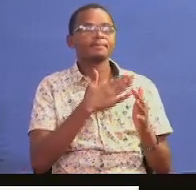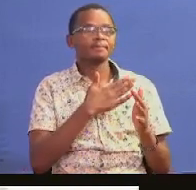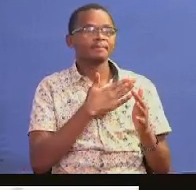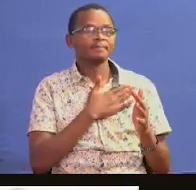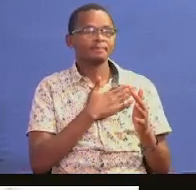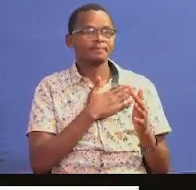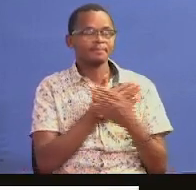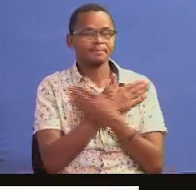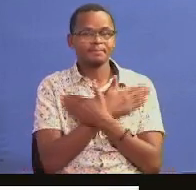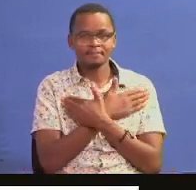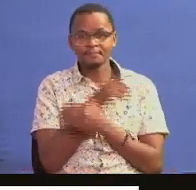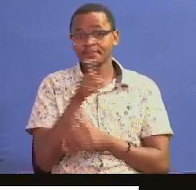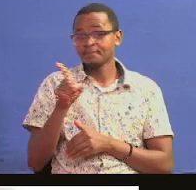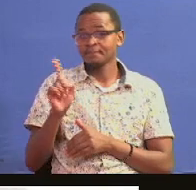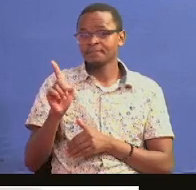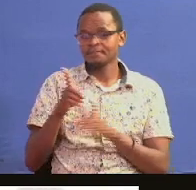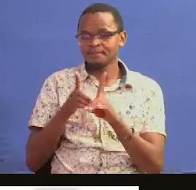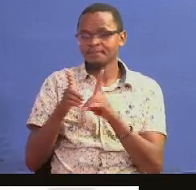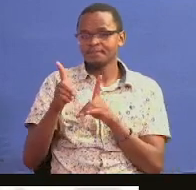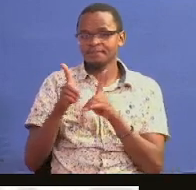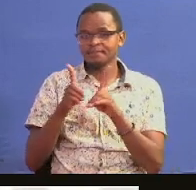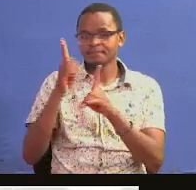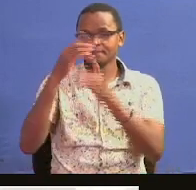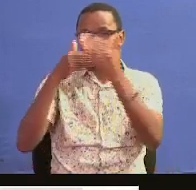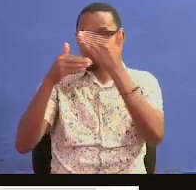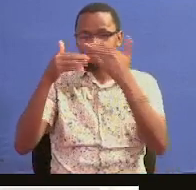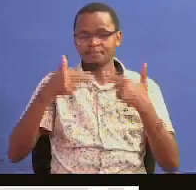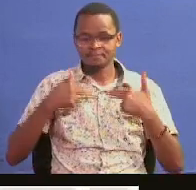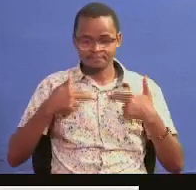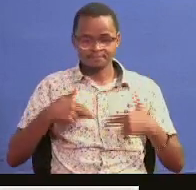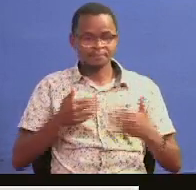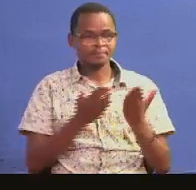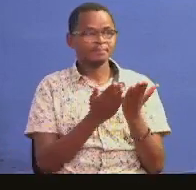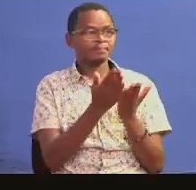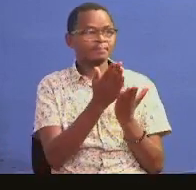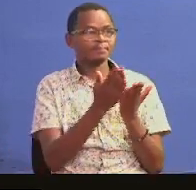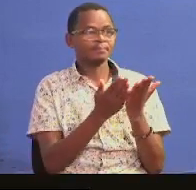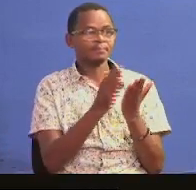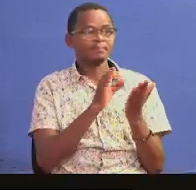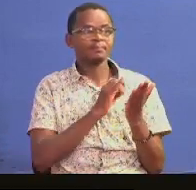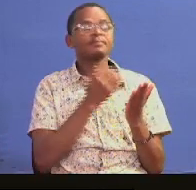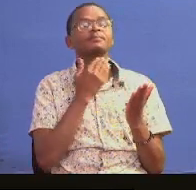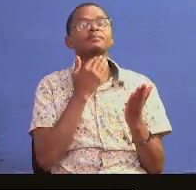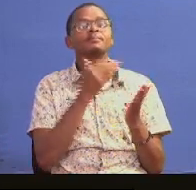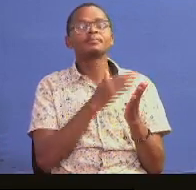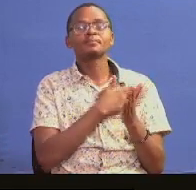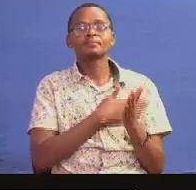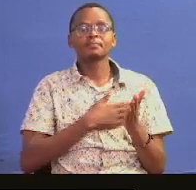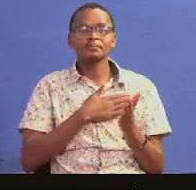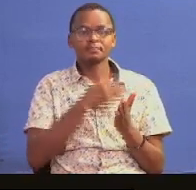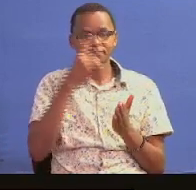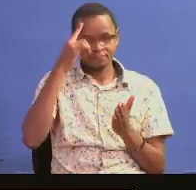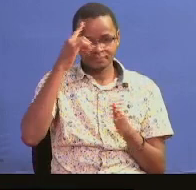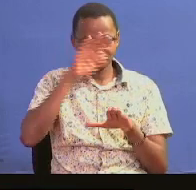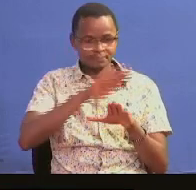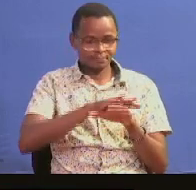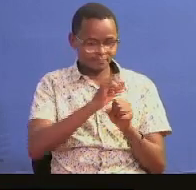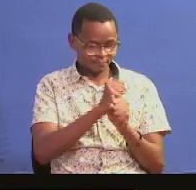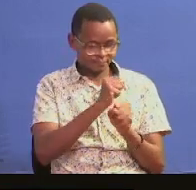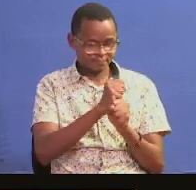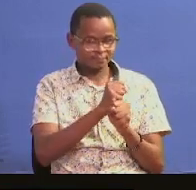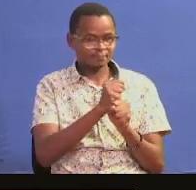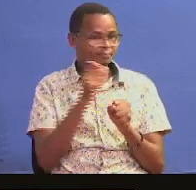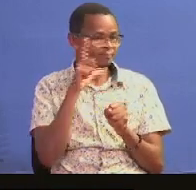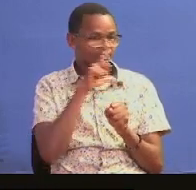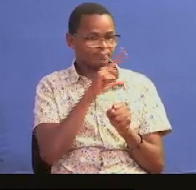celebrate my colleague nurses from the Directorate of University Health Services. I want to appreciate them for the good work we